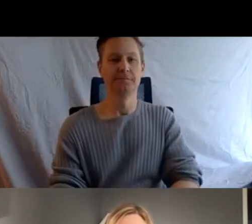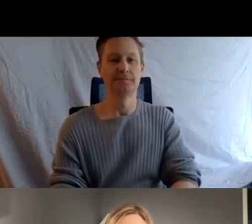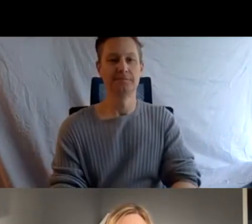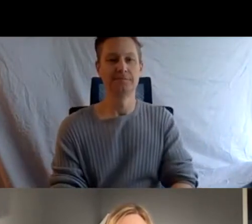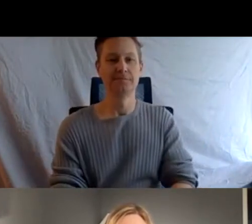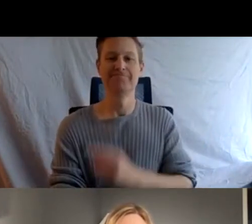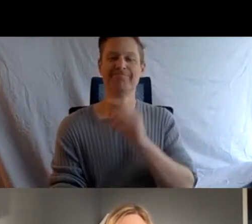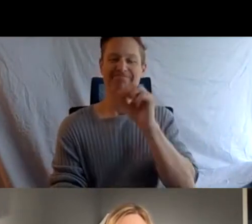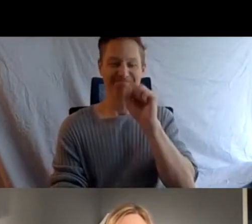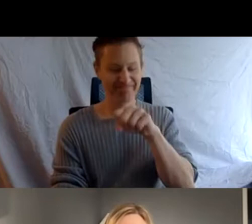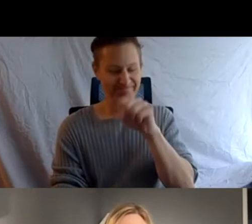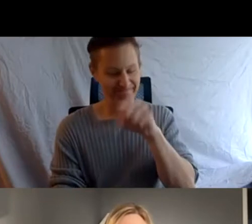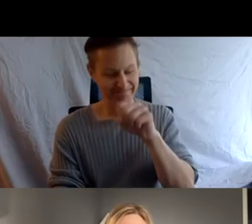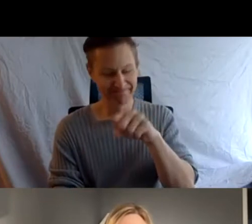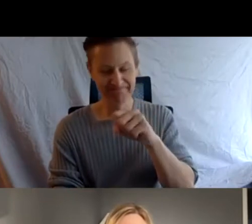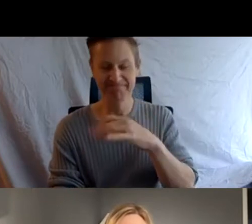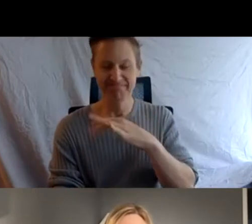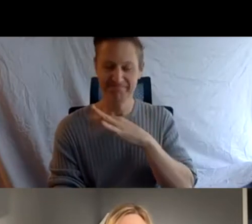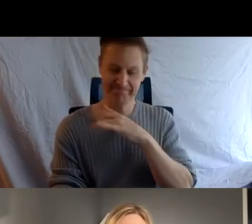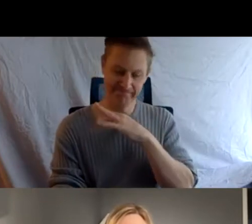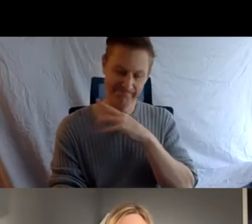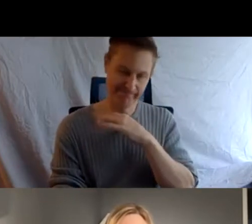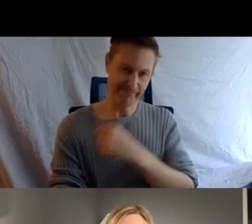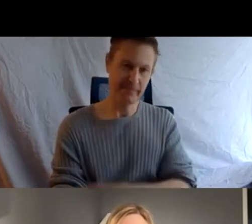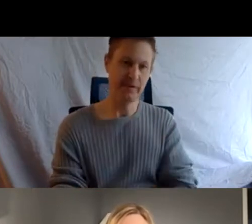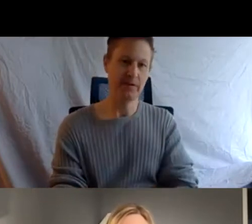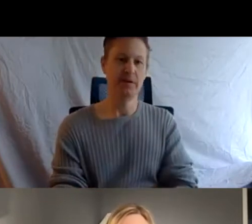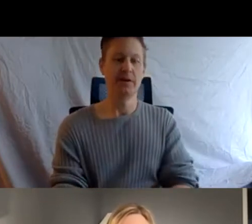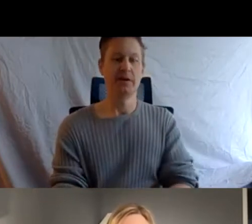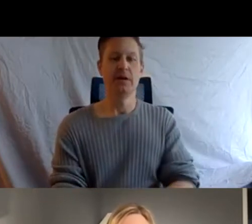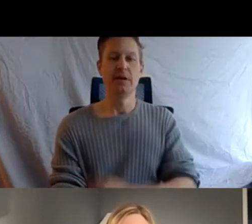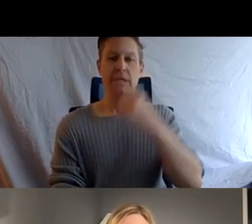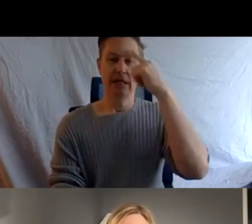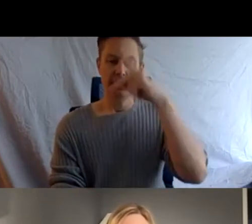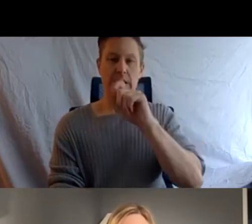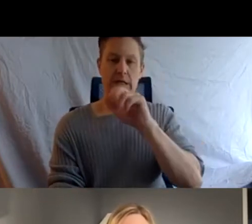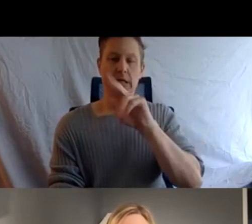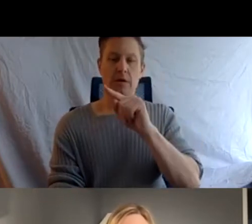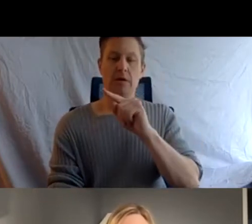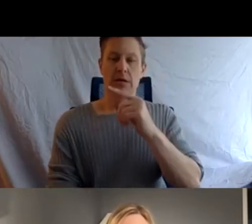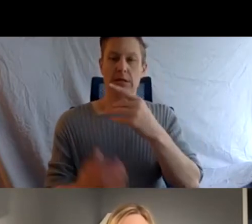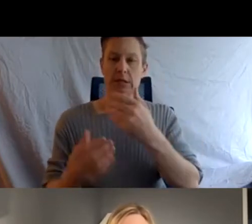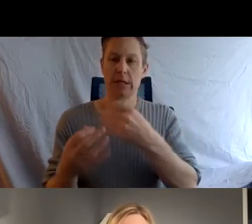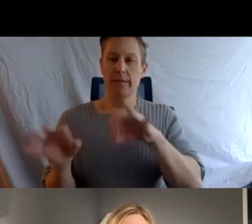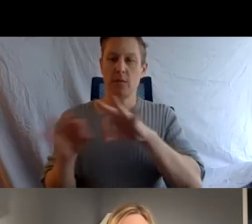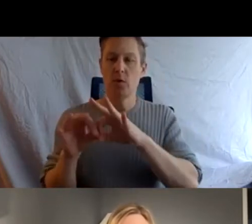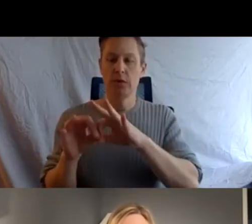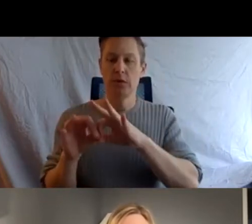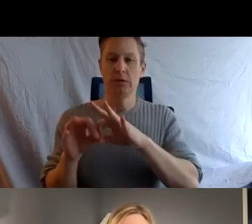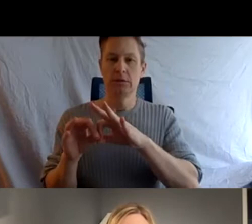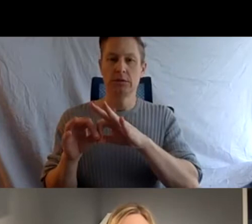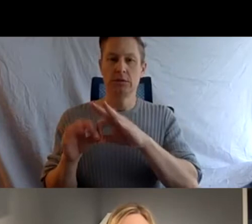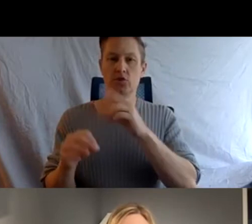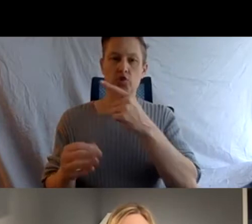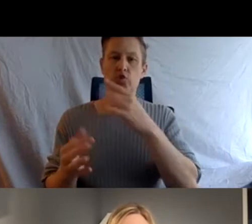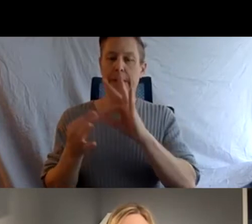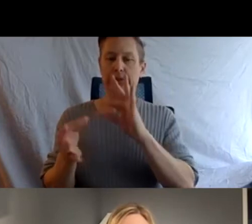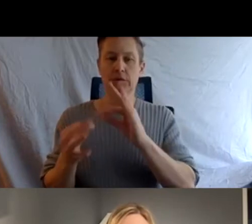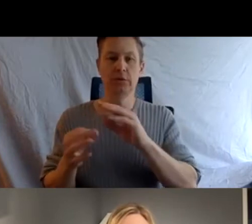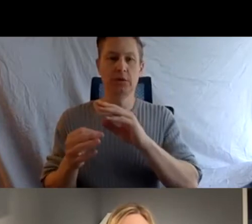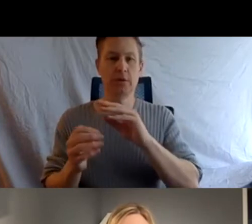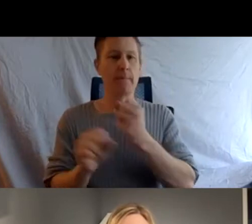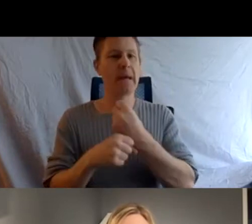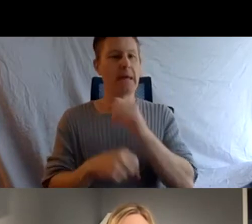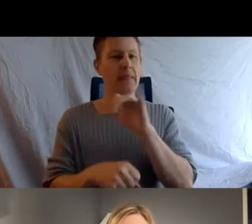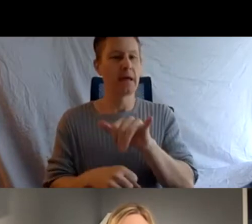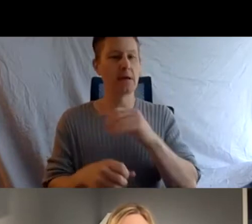He does. It was so cool. And I think Karen, you hit something. It's just like normalizing that. I think is so important, not